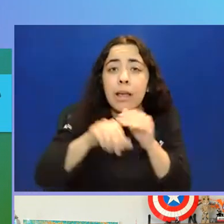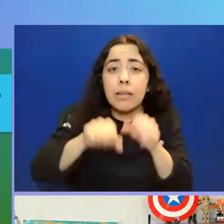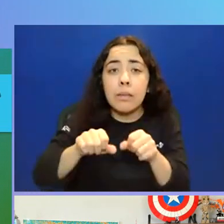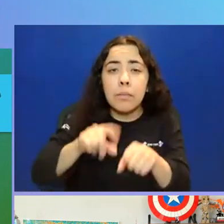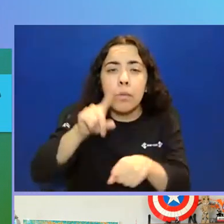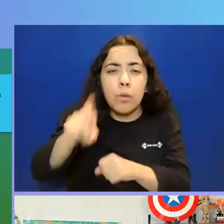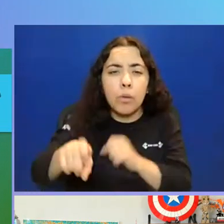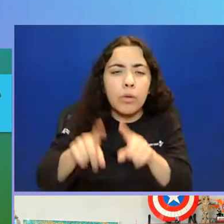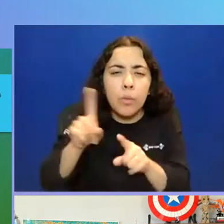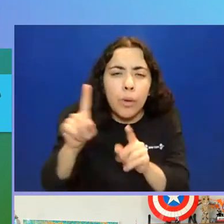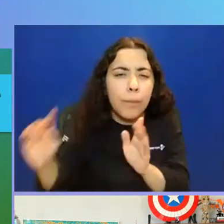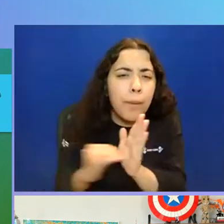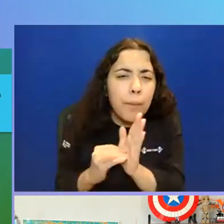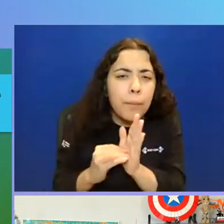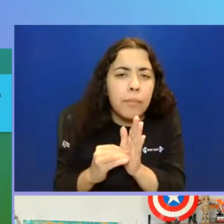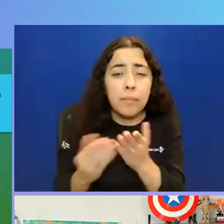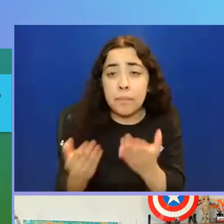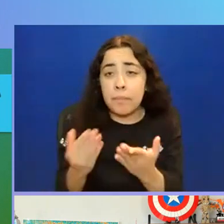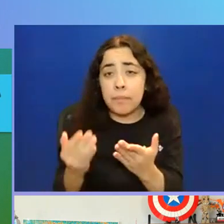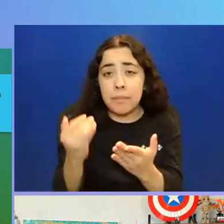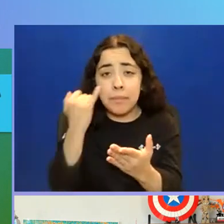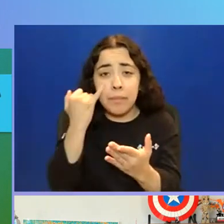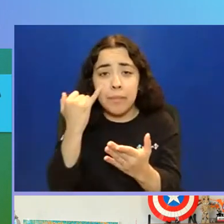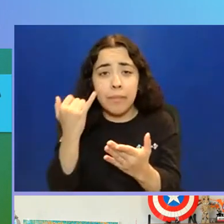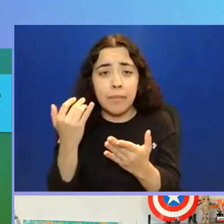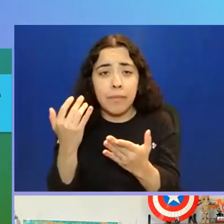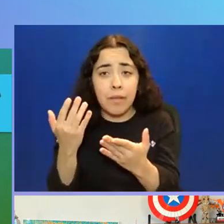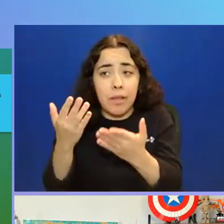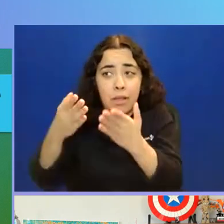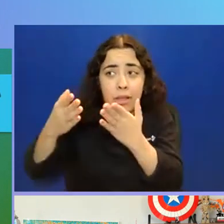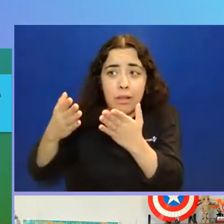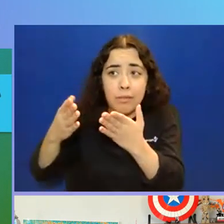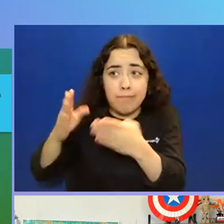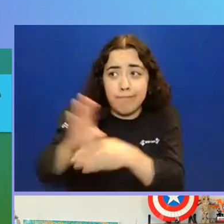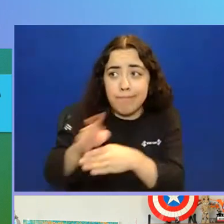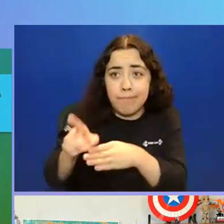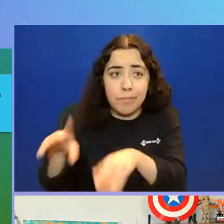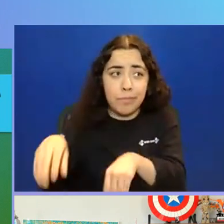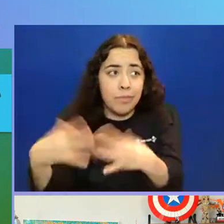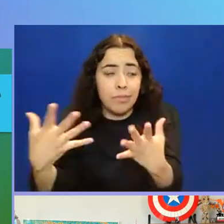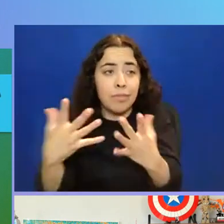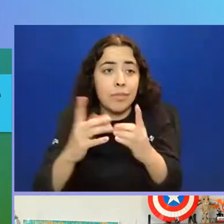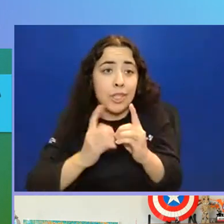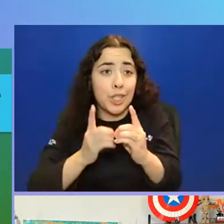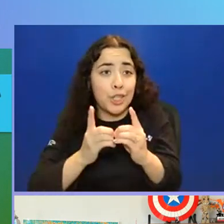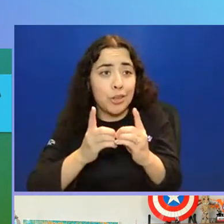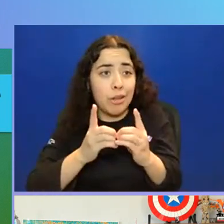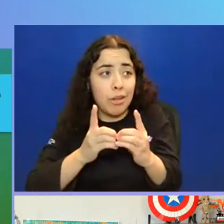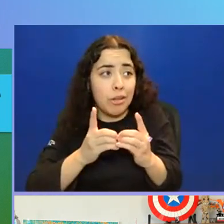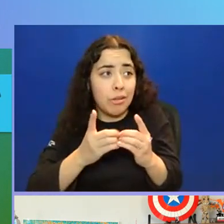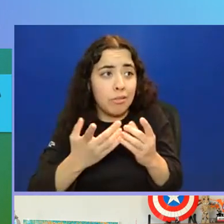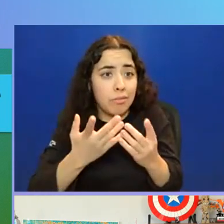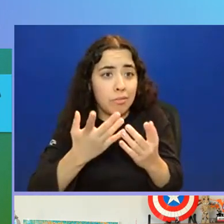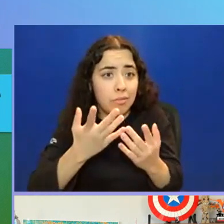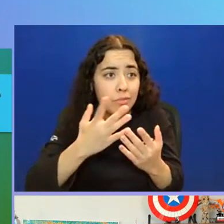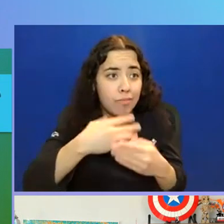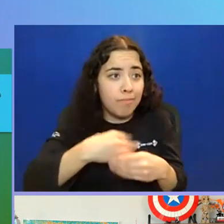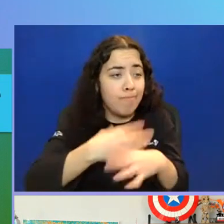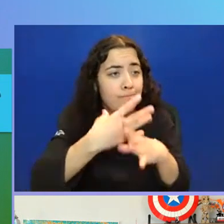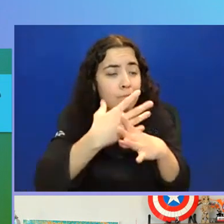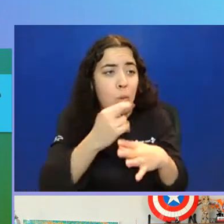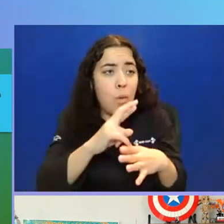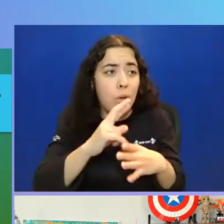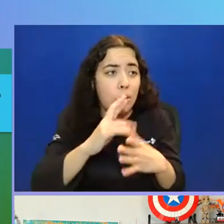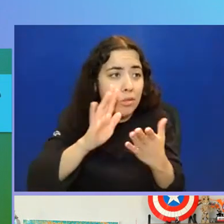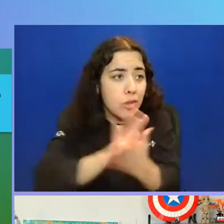sense? It may only make sense for a supplier that's providing a digital interface of sorts, or digital documents, right?